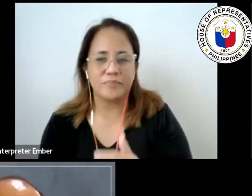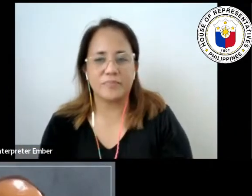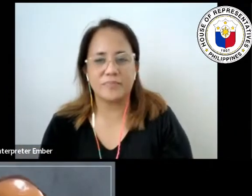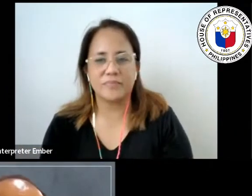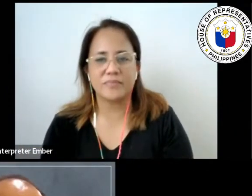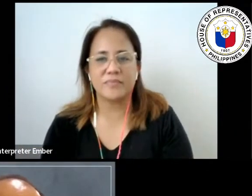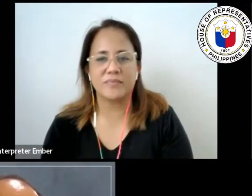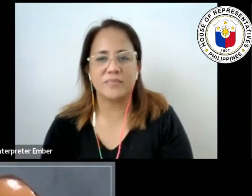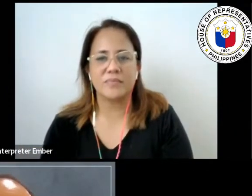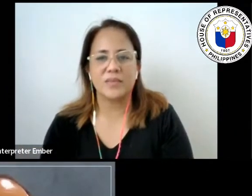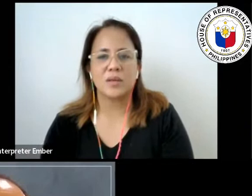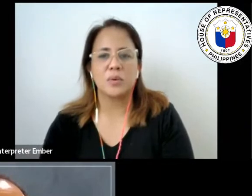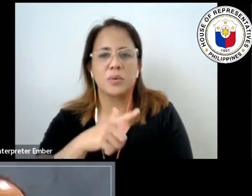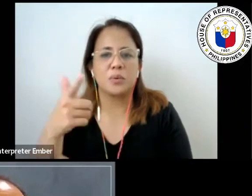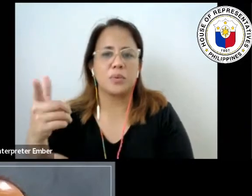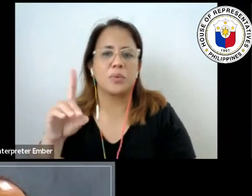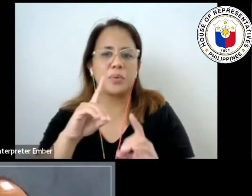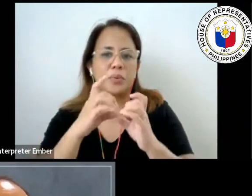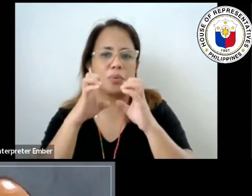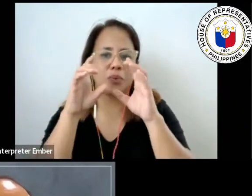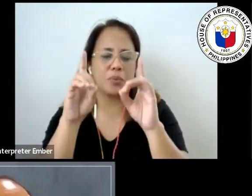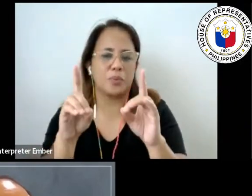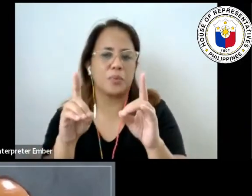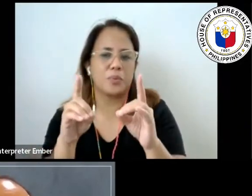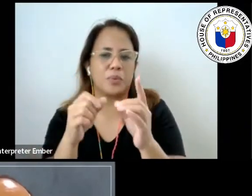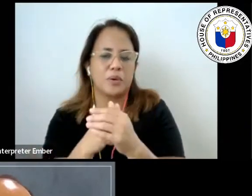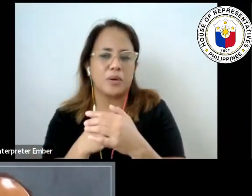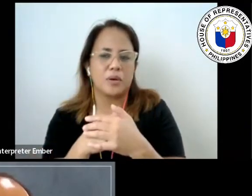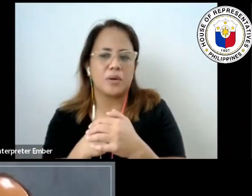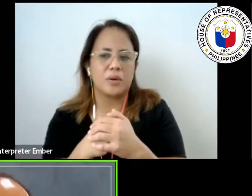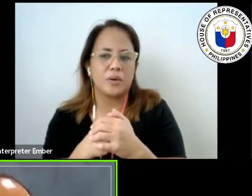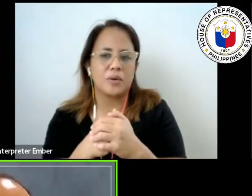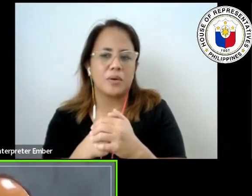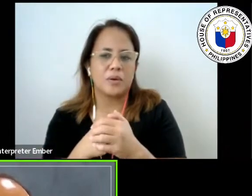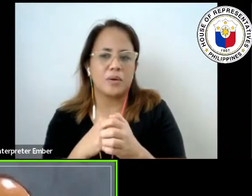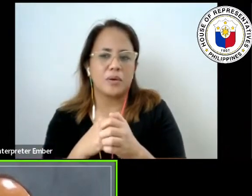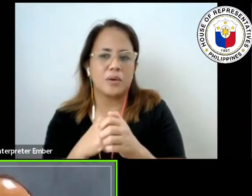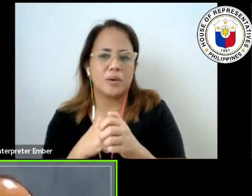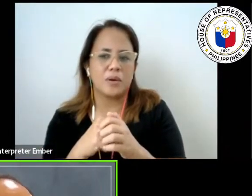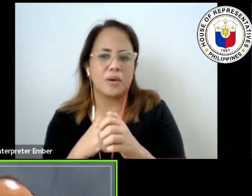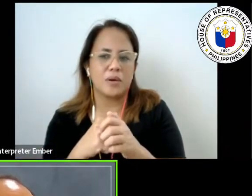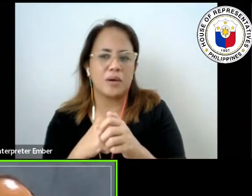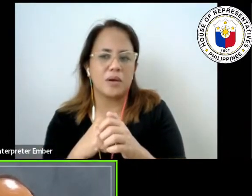Or are you passing that on to DepEd na meron na sila? Hindi naman po